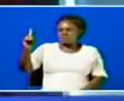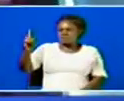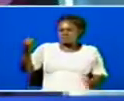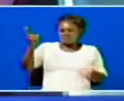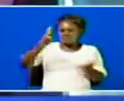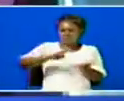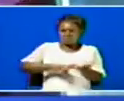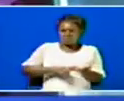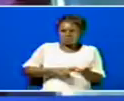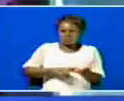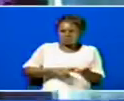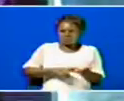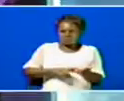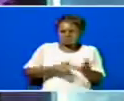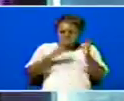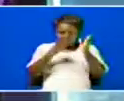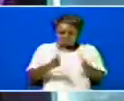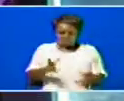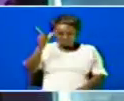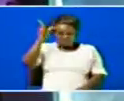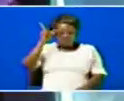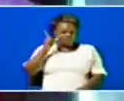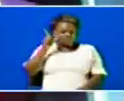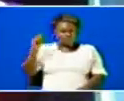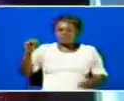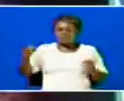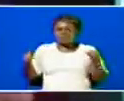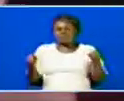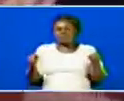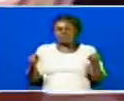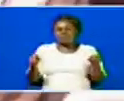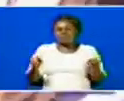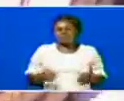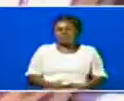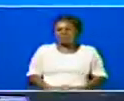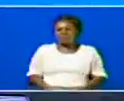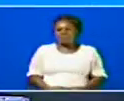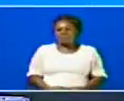recording statements. Elvis Kosgei, KTN News, Uasin Gishu County.